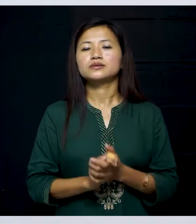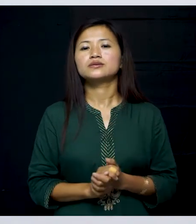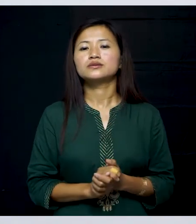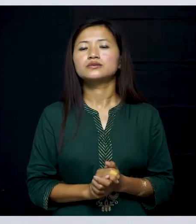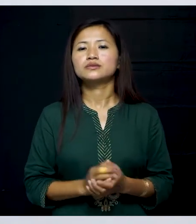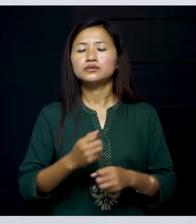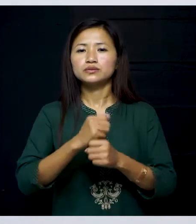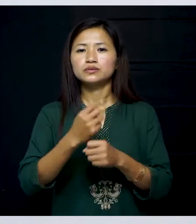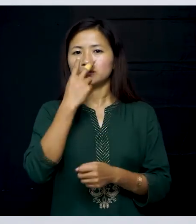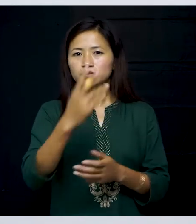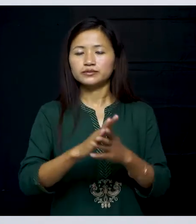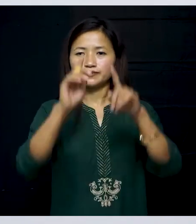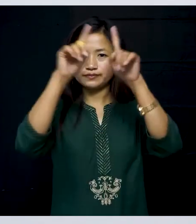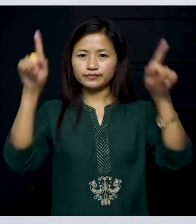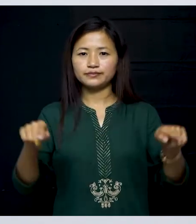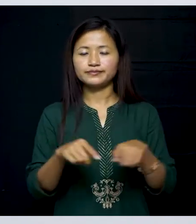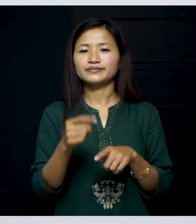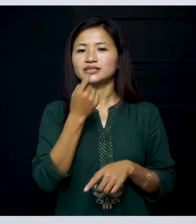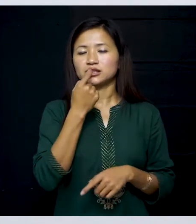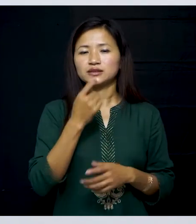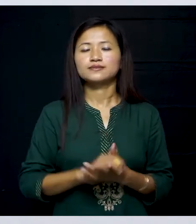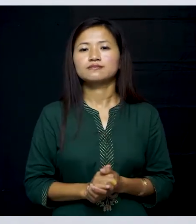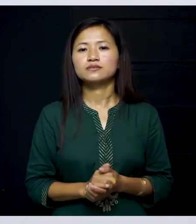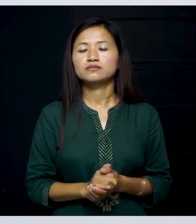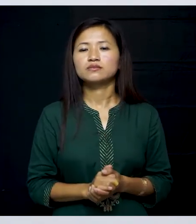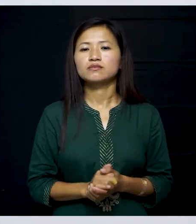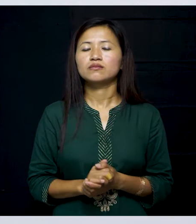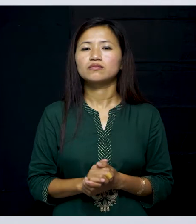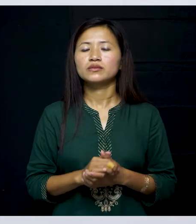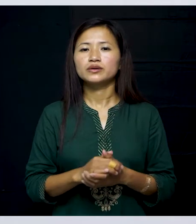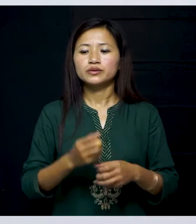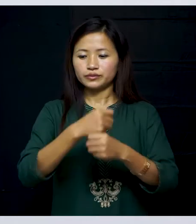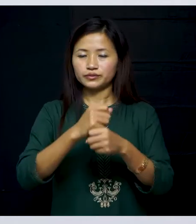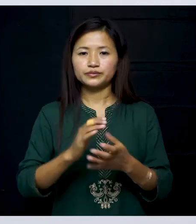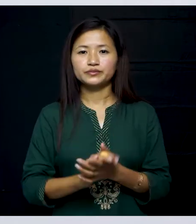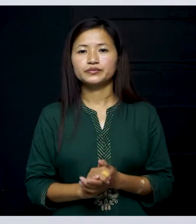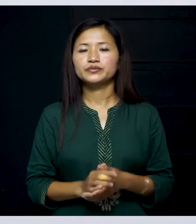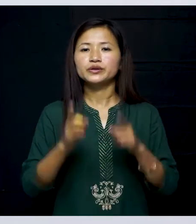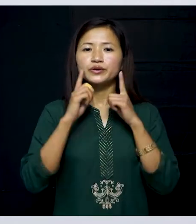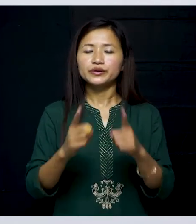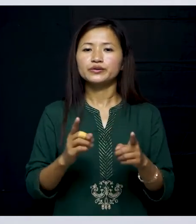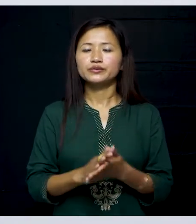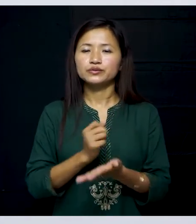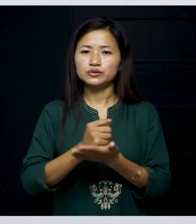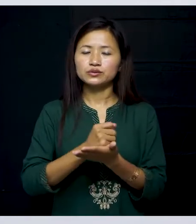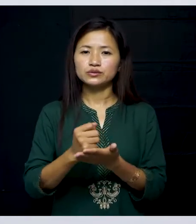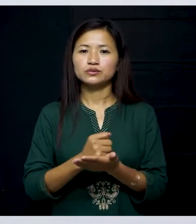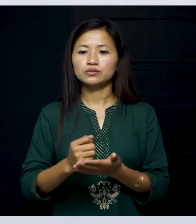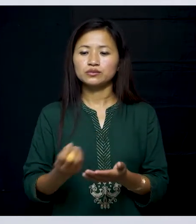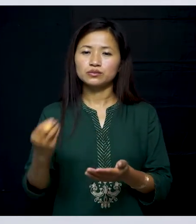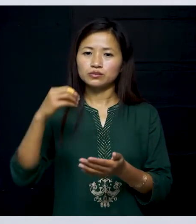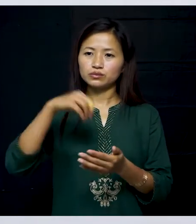want you to look at the board, okay? Oxygen is very important to make fire, but if you try to put out